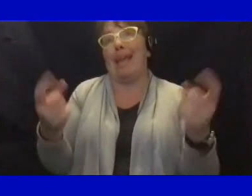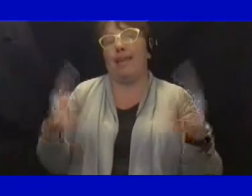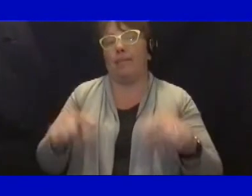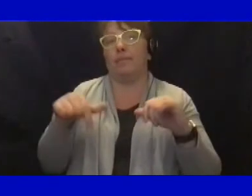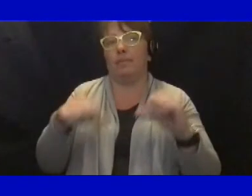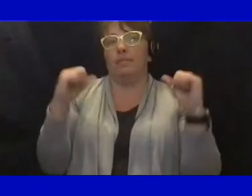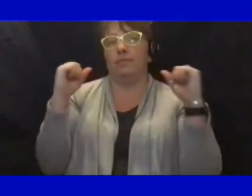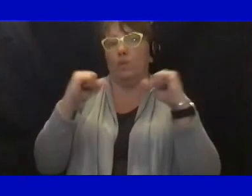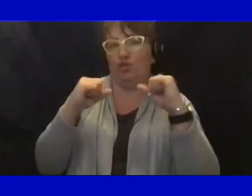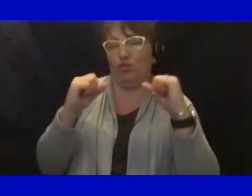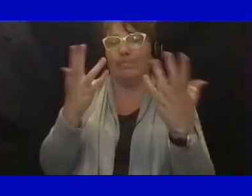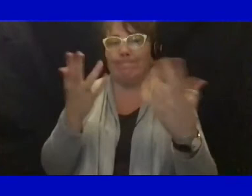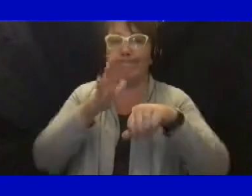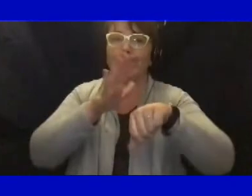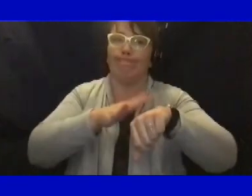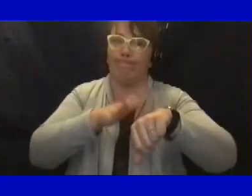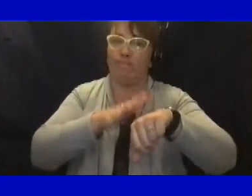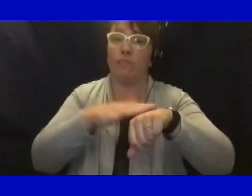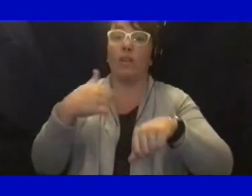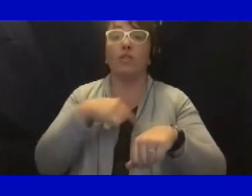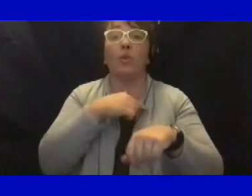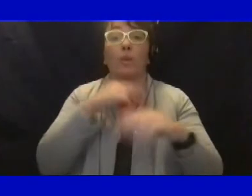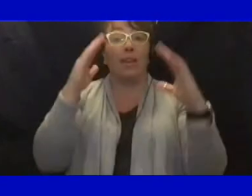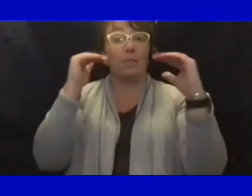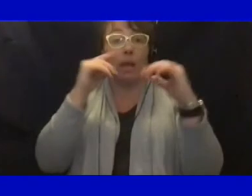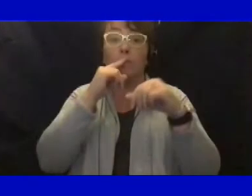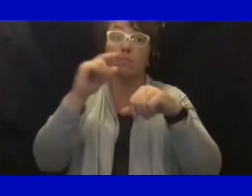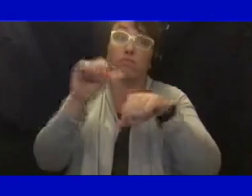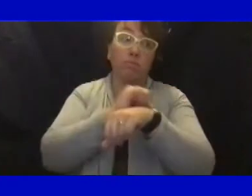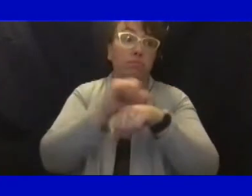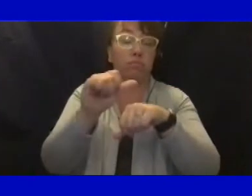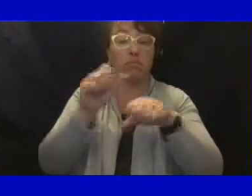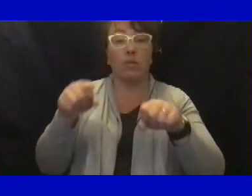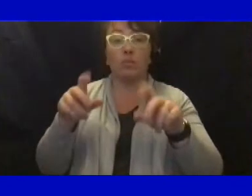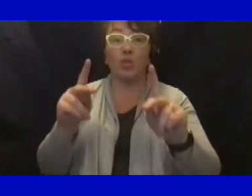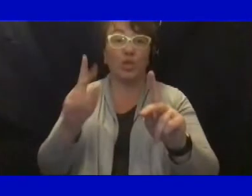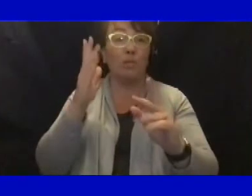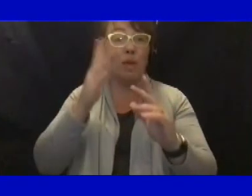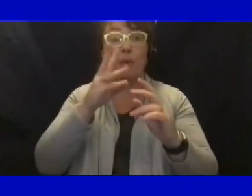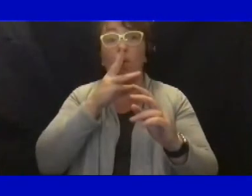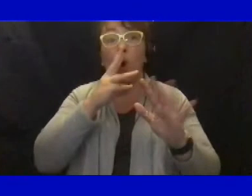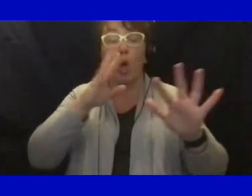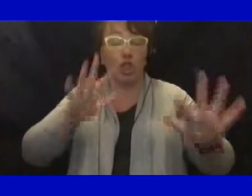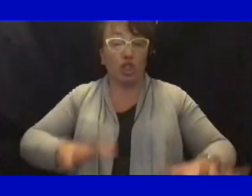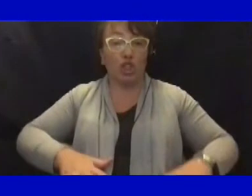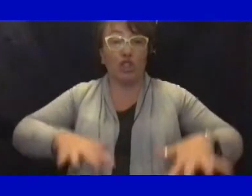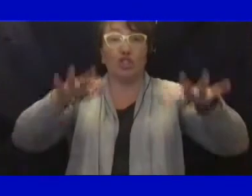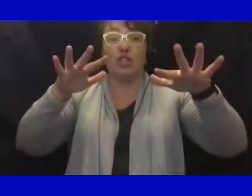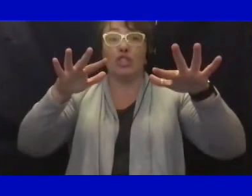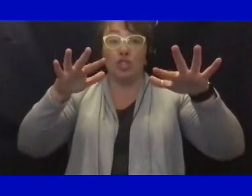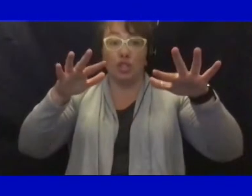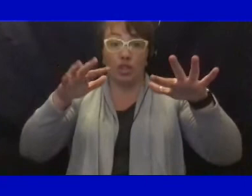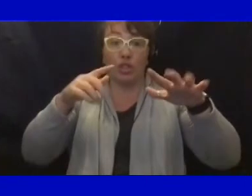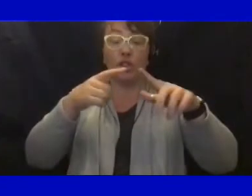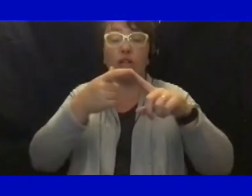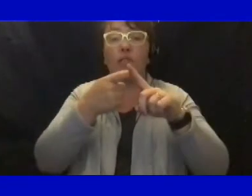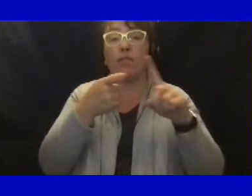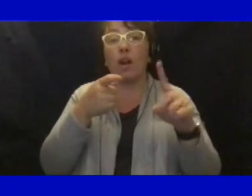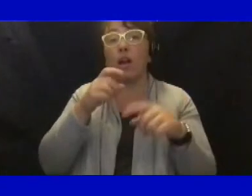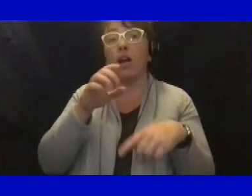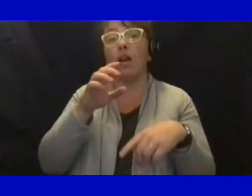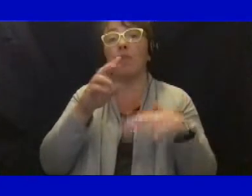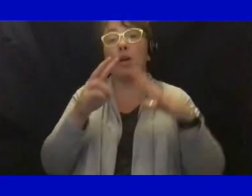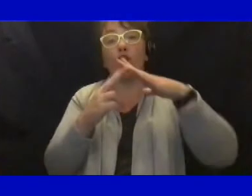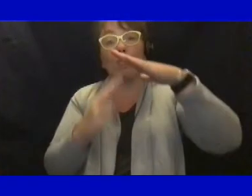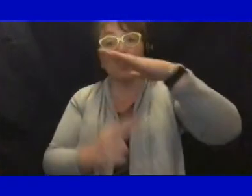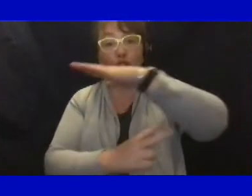do expect that there's a very real chance that floodwaters could come up out of these channels, particularly at the bridge at Orchard as well as the bridge at Beaumont,